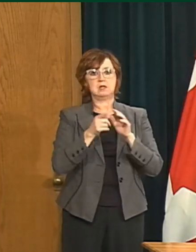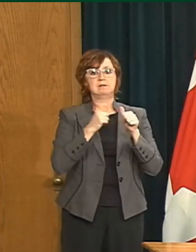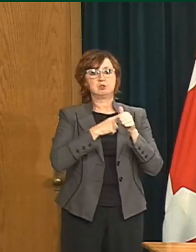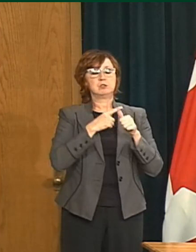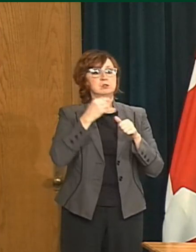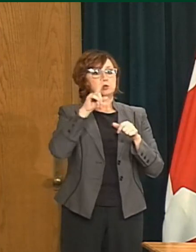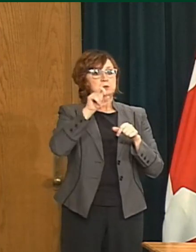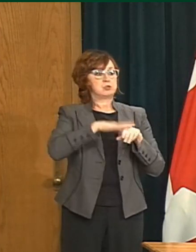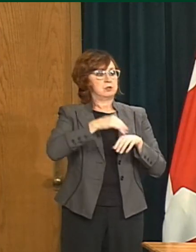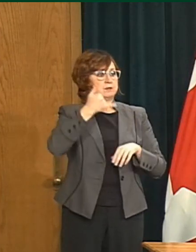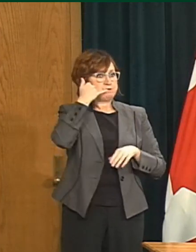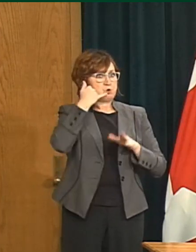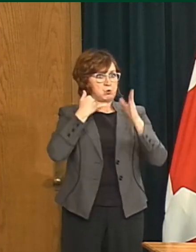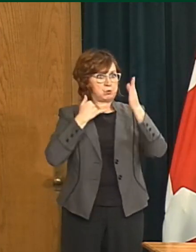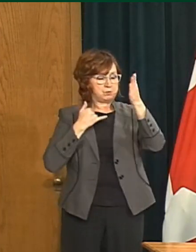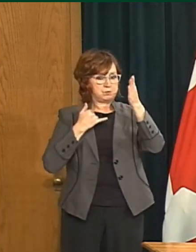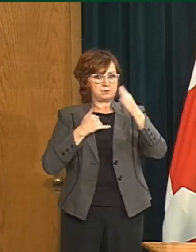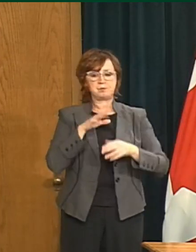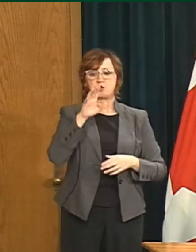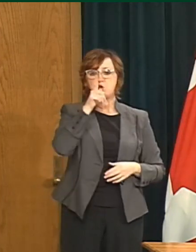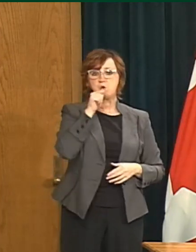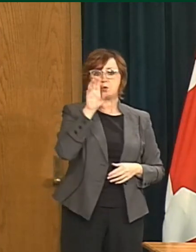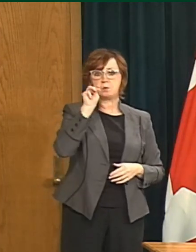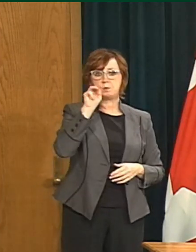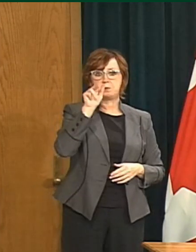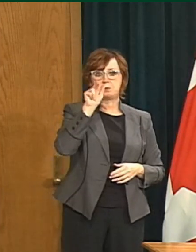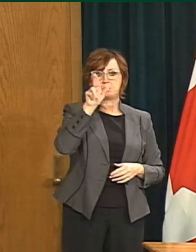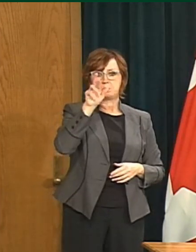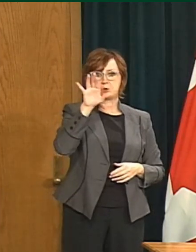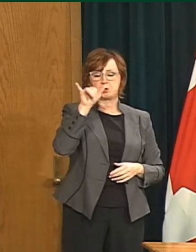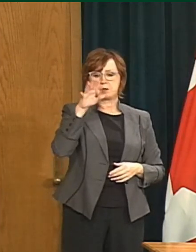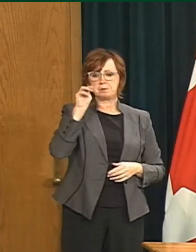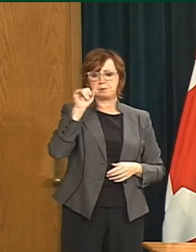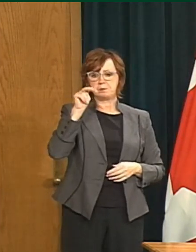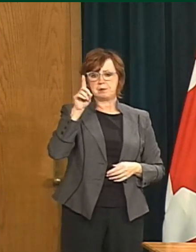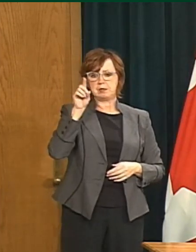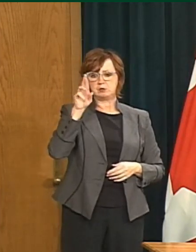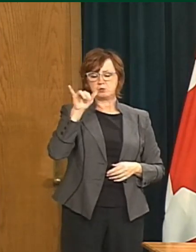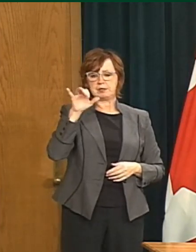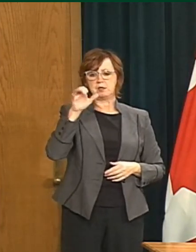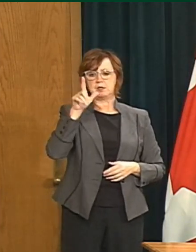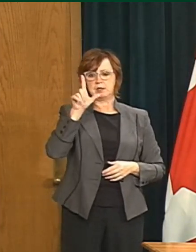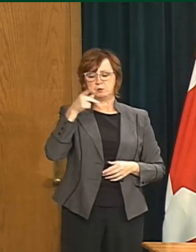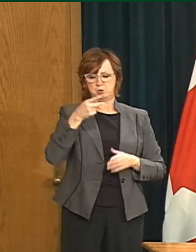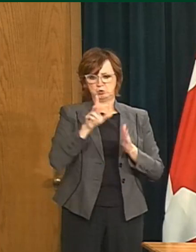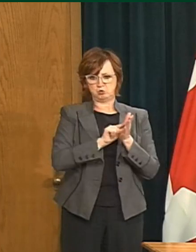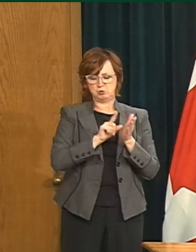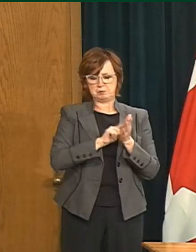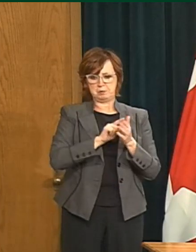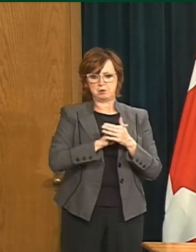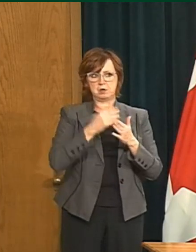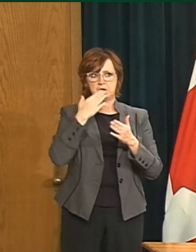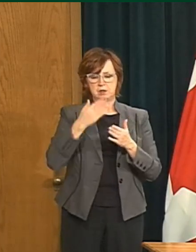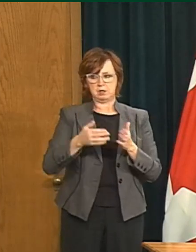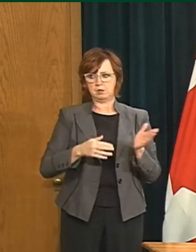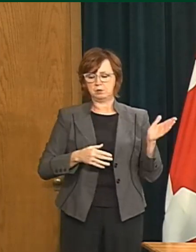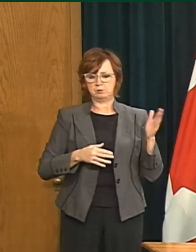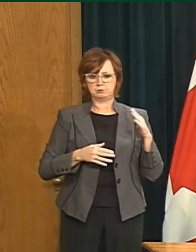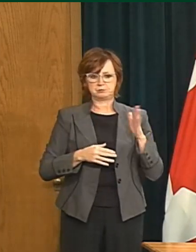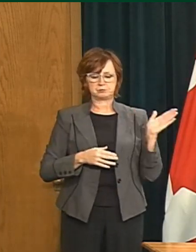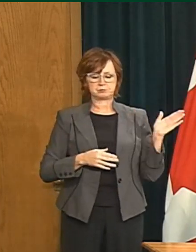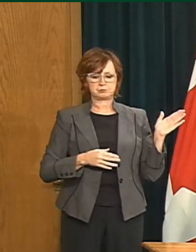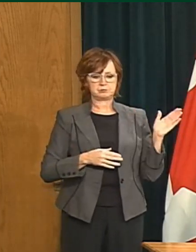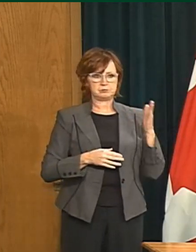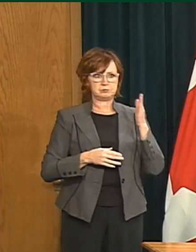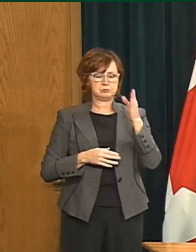Operator? We have Murray Mandrick with the Leader Post. Thank you, Mr. Premier. Can you address the skepticism that